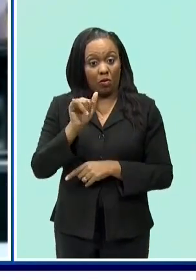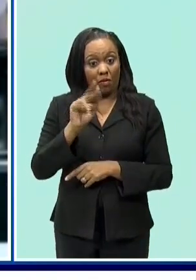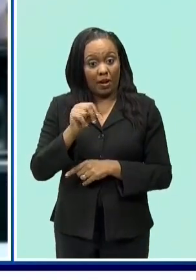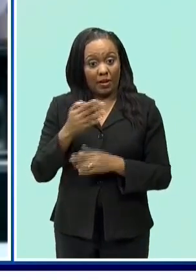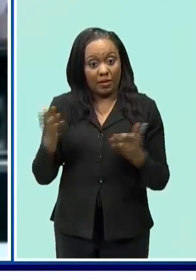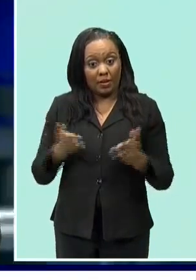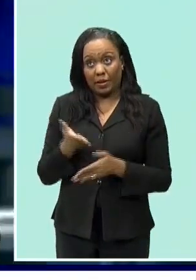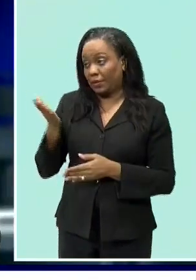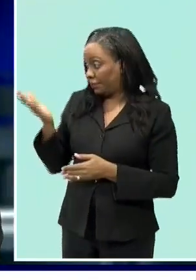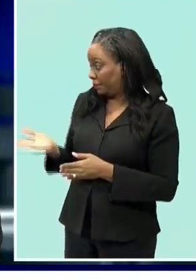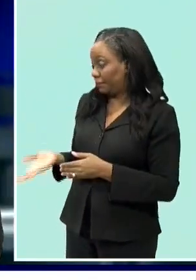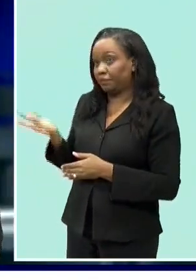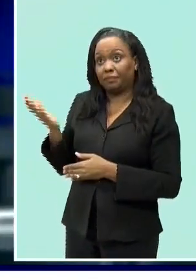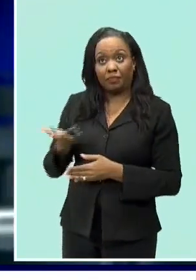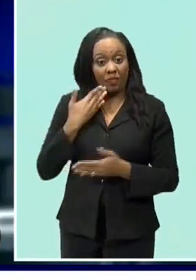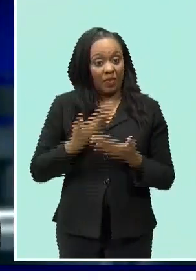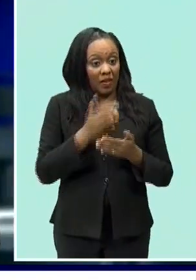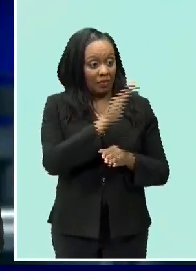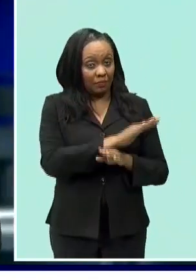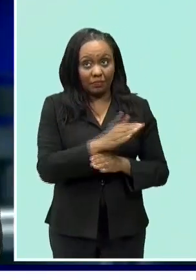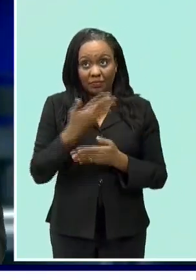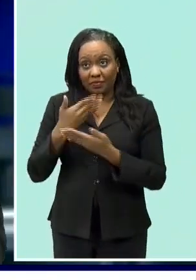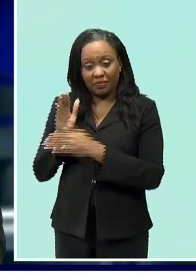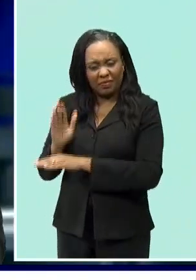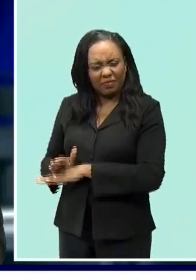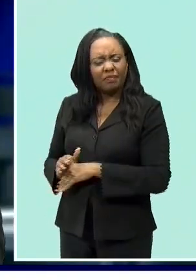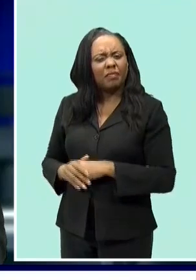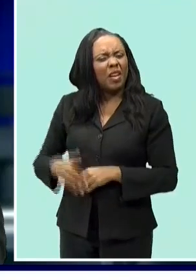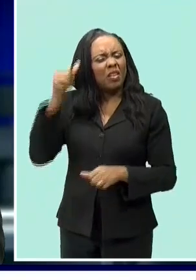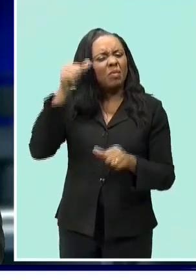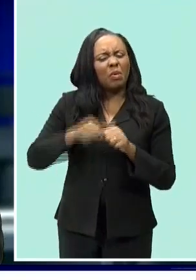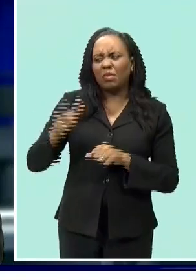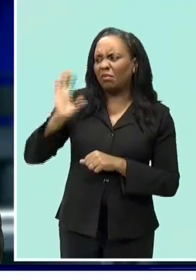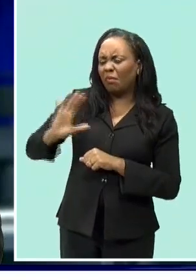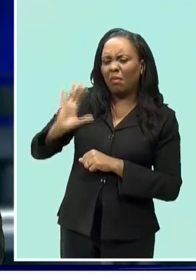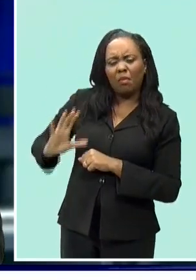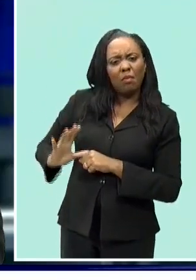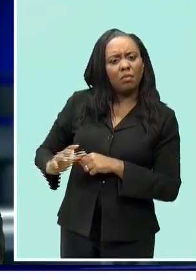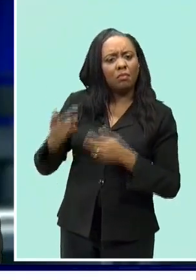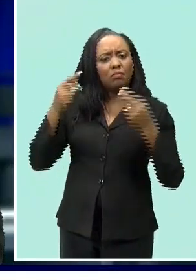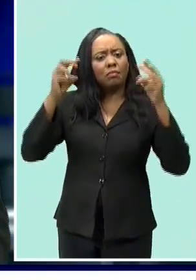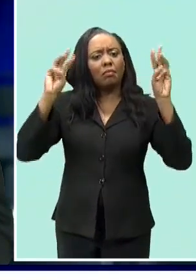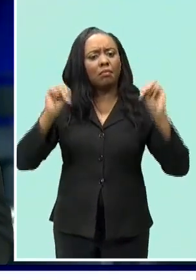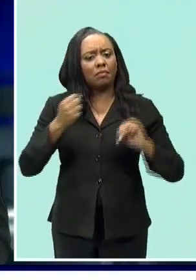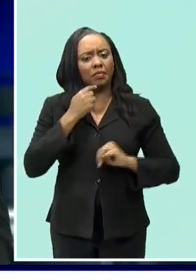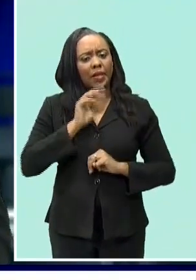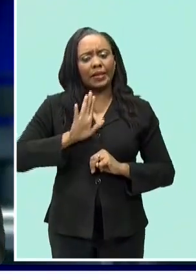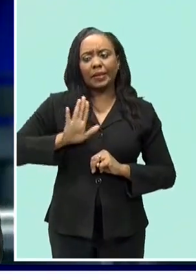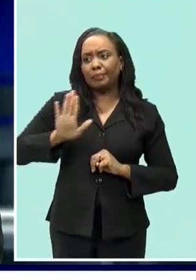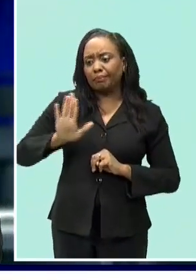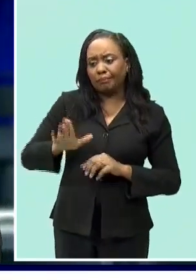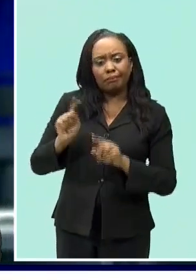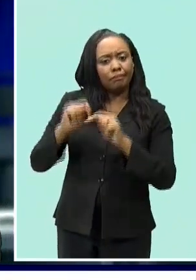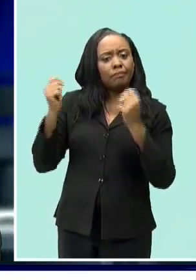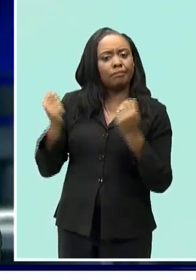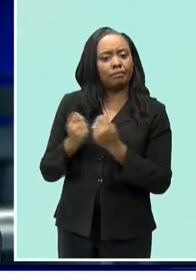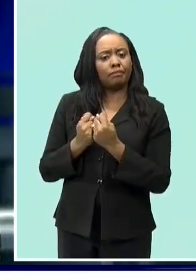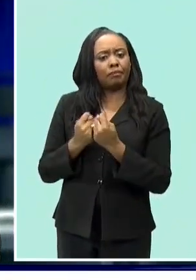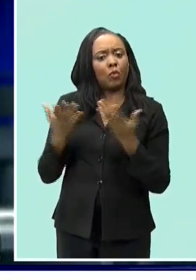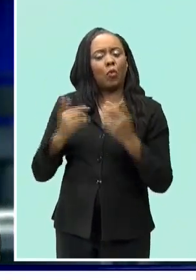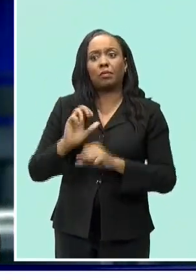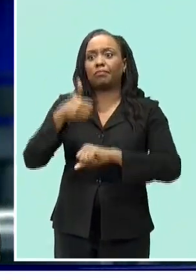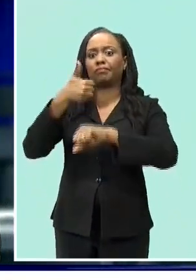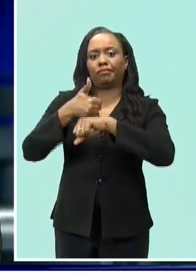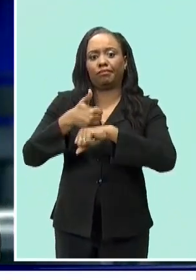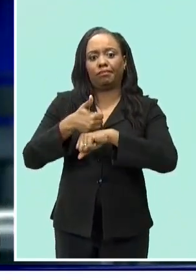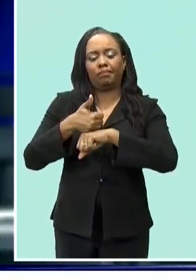Good evening, viewers. Well, as you would remember, earlier this year, Prime Minister Mia Amor-Motley said her team is putting measures to deal with crime and